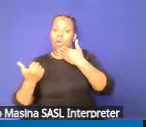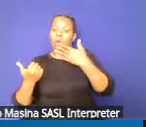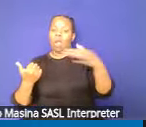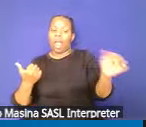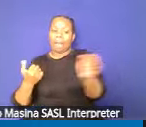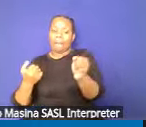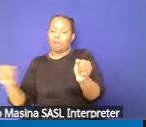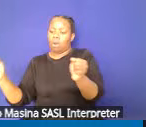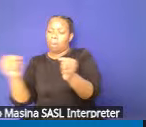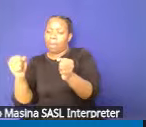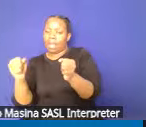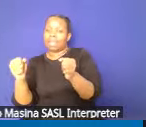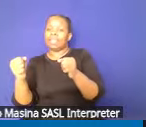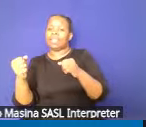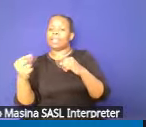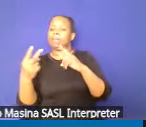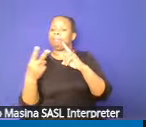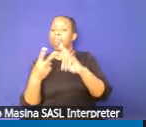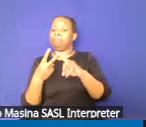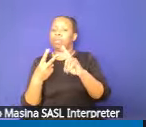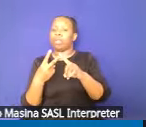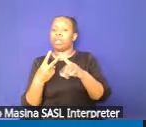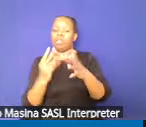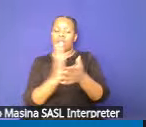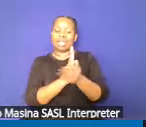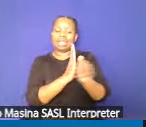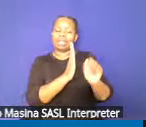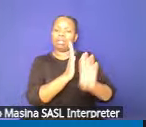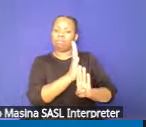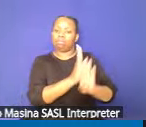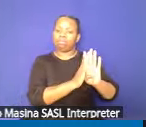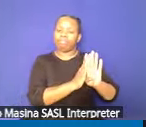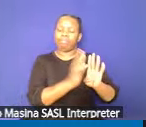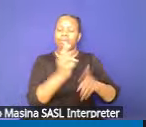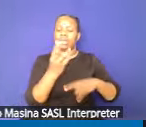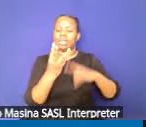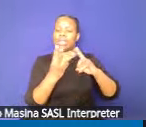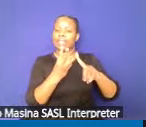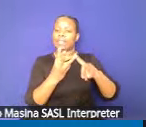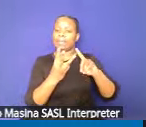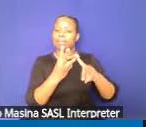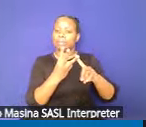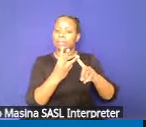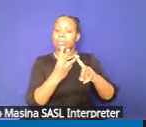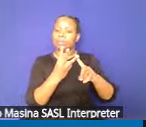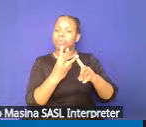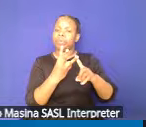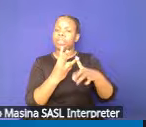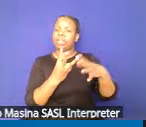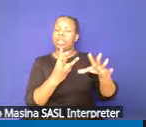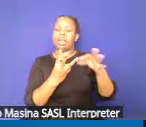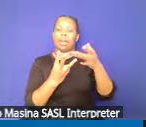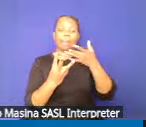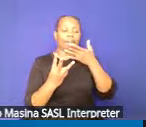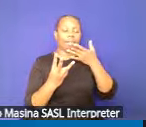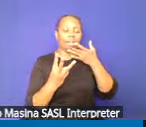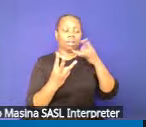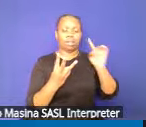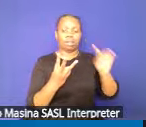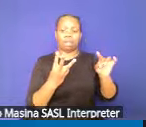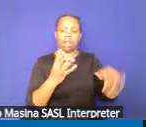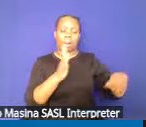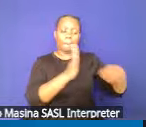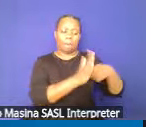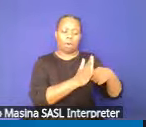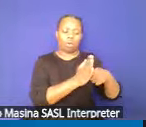perspective, from a skills development perspective, from preferential procurement, enterprise and